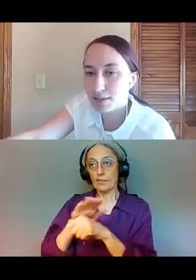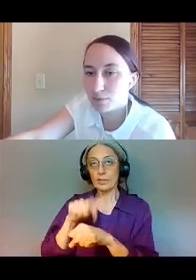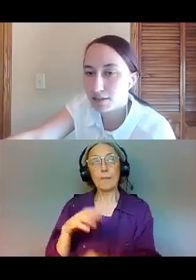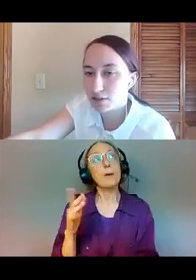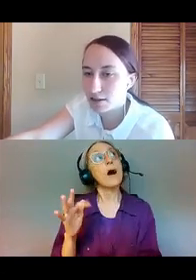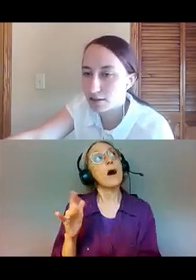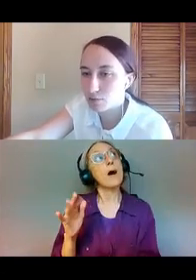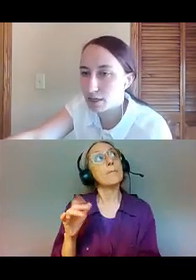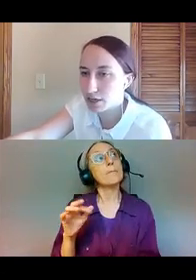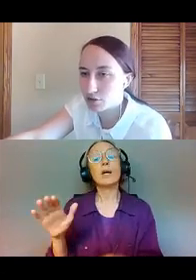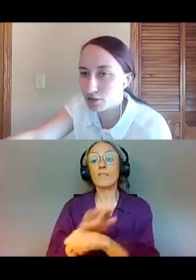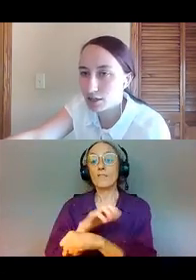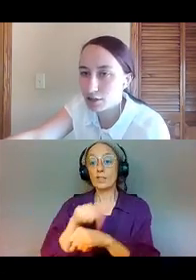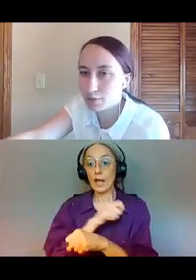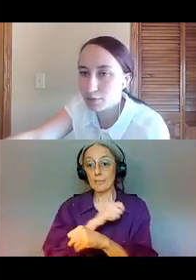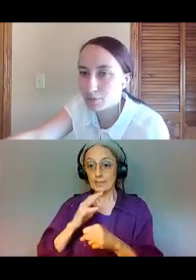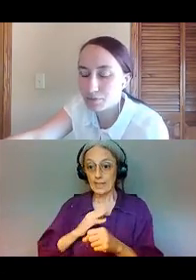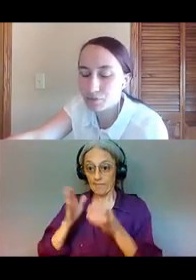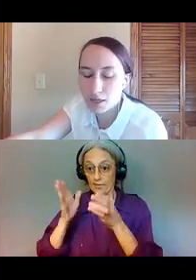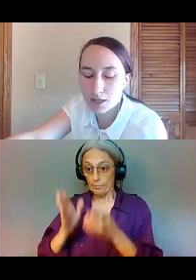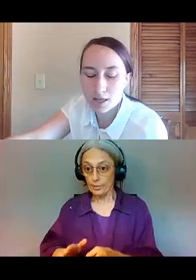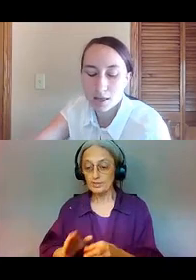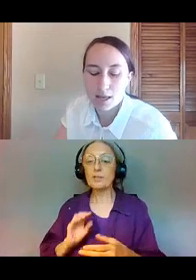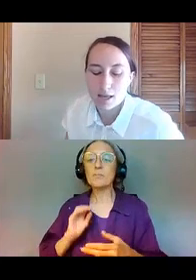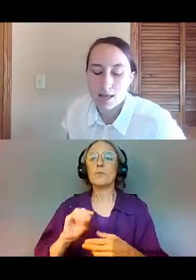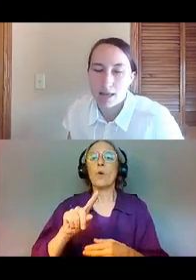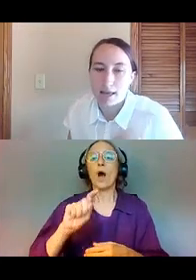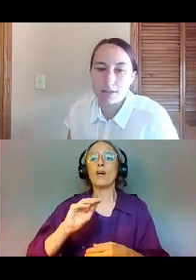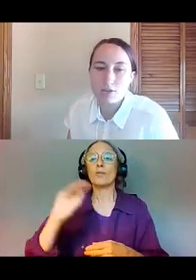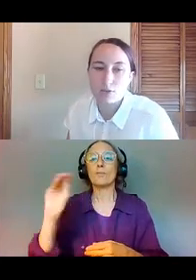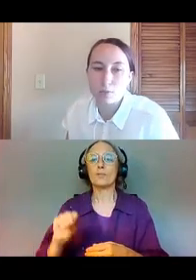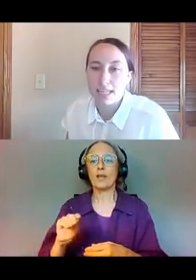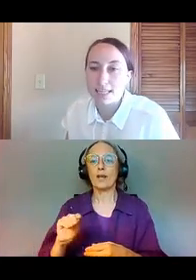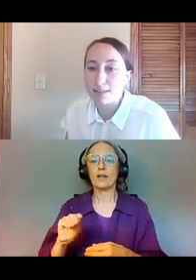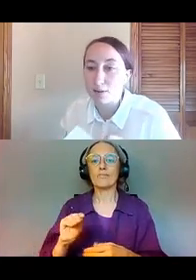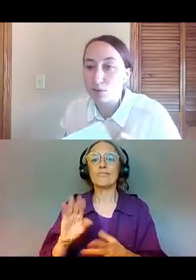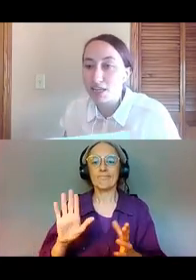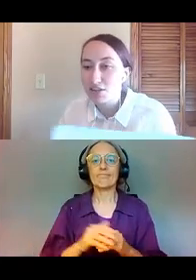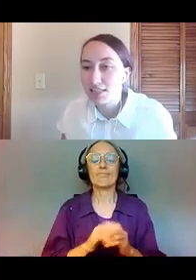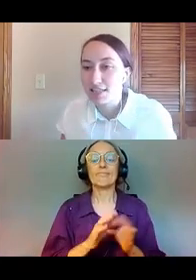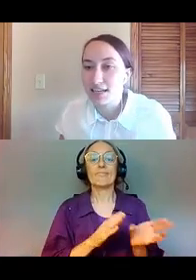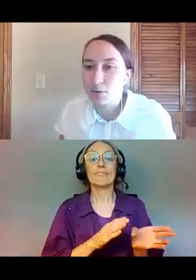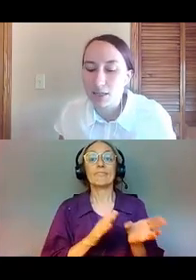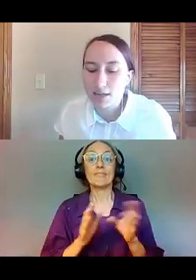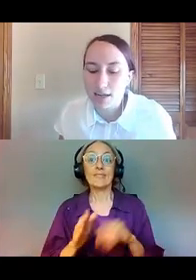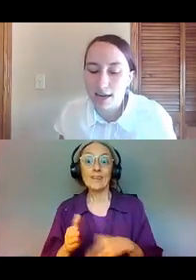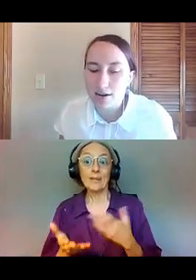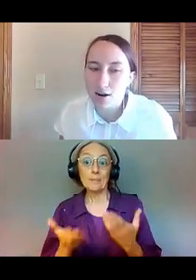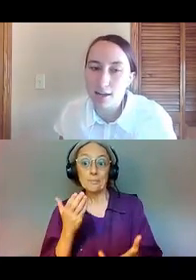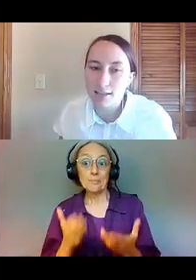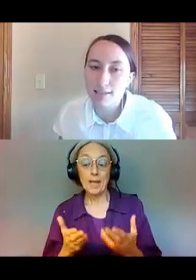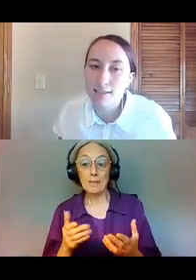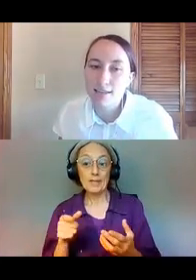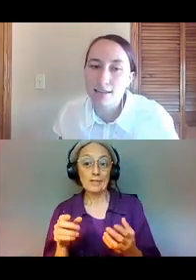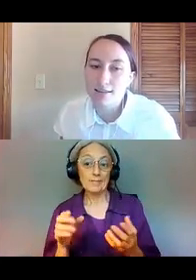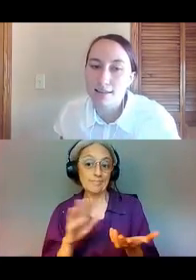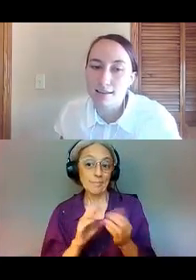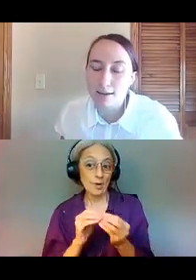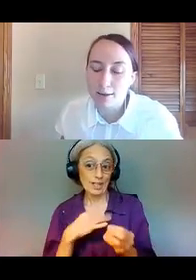staff person. We enter the 100 here. And to make this a little more interesting, we're going to add